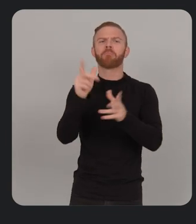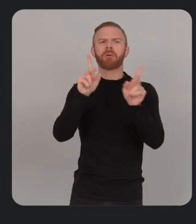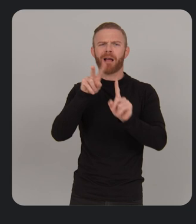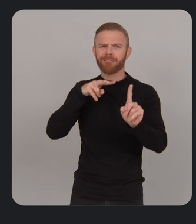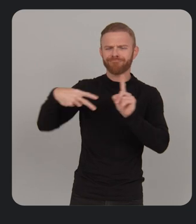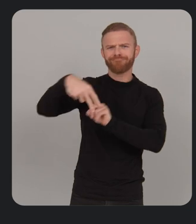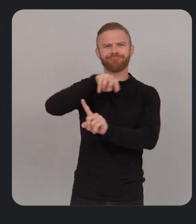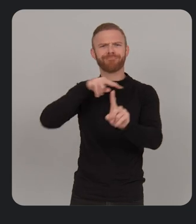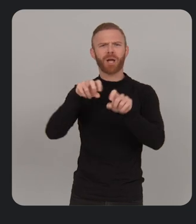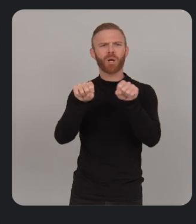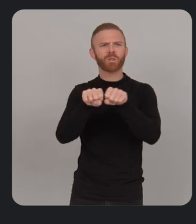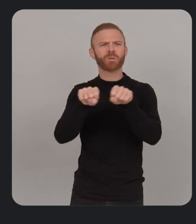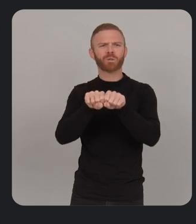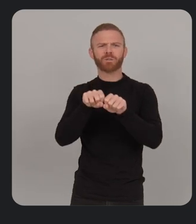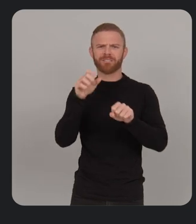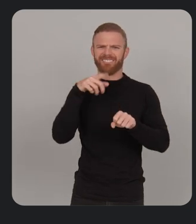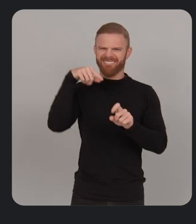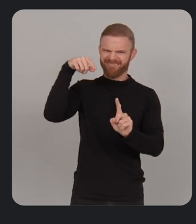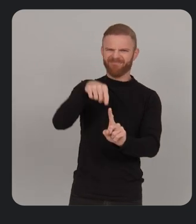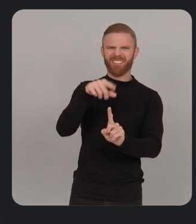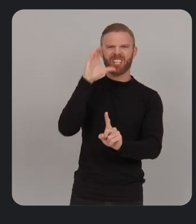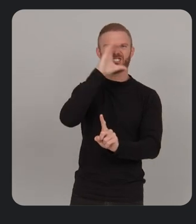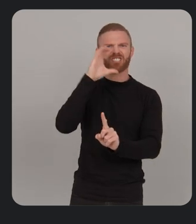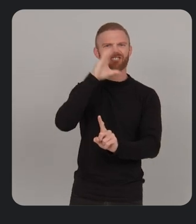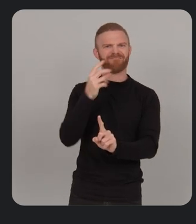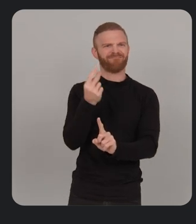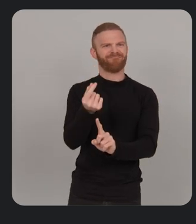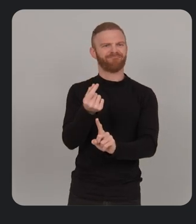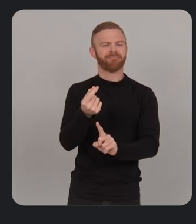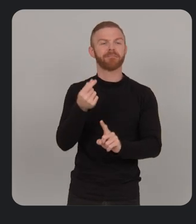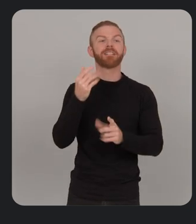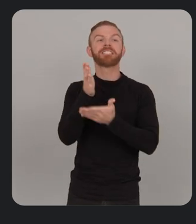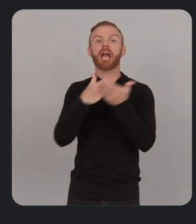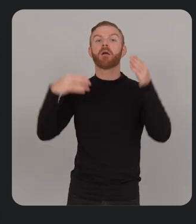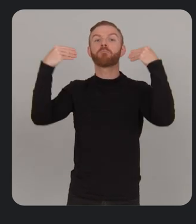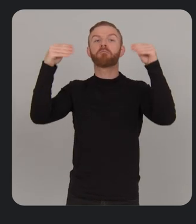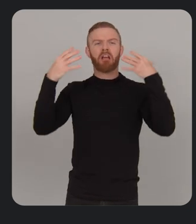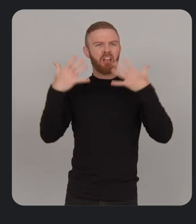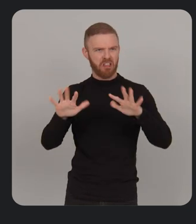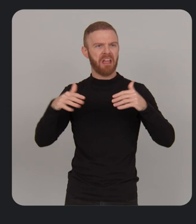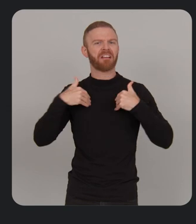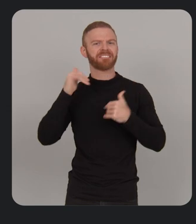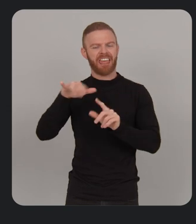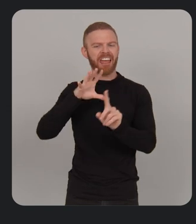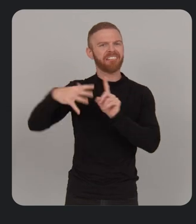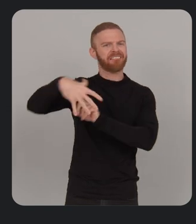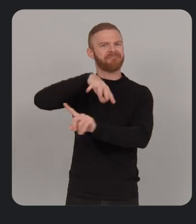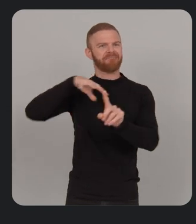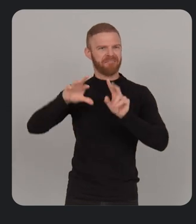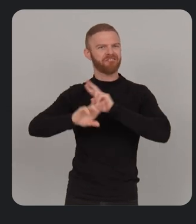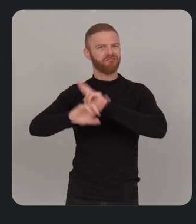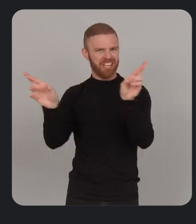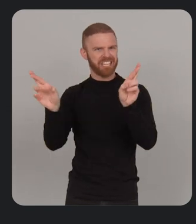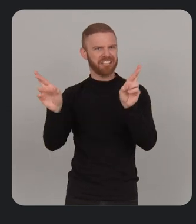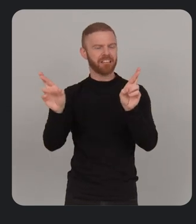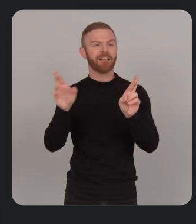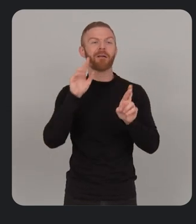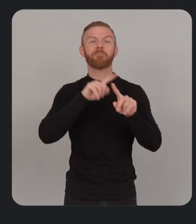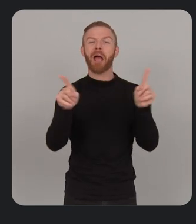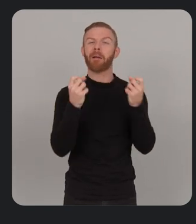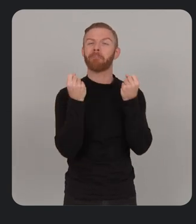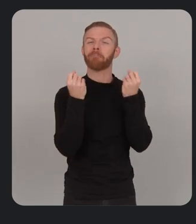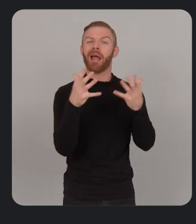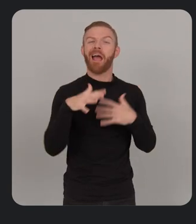3d models of sneakers right within search now while some merchants have this kind of imagery already available for many